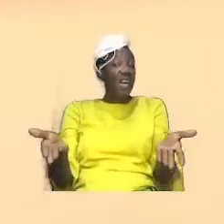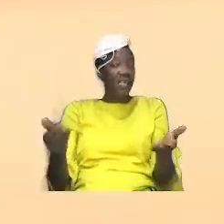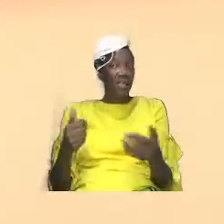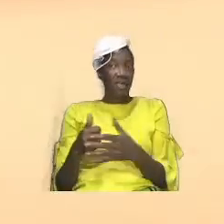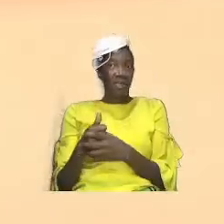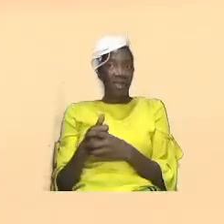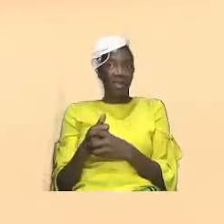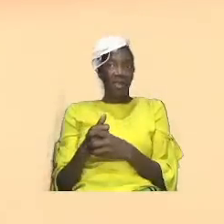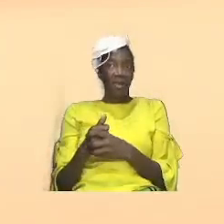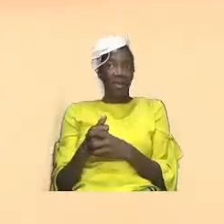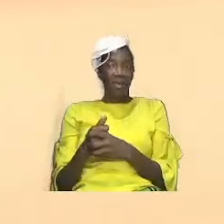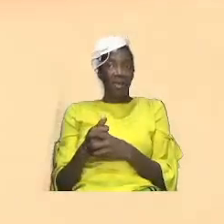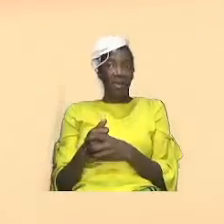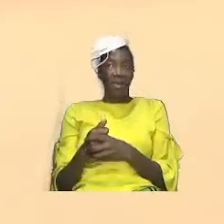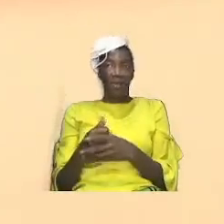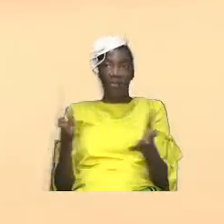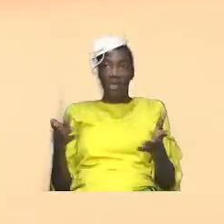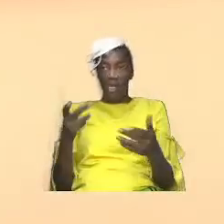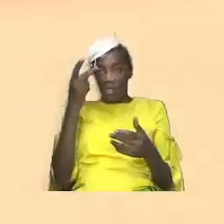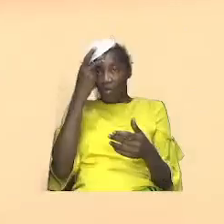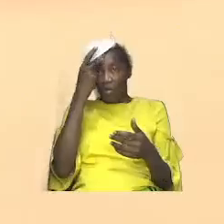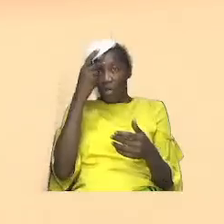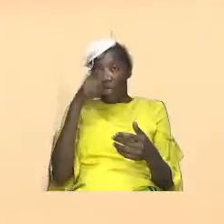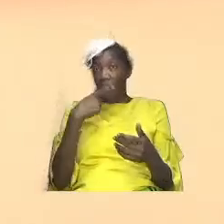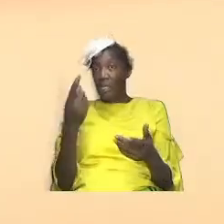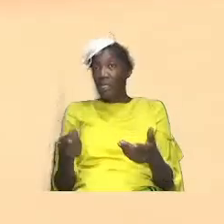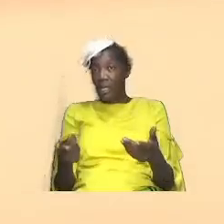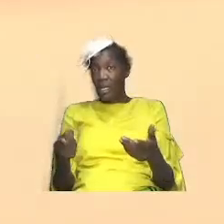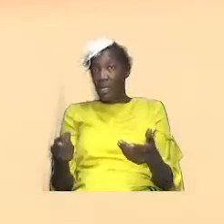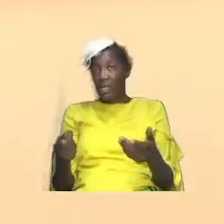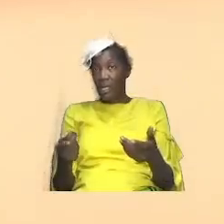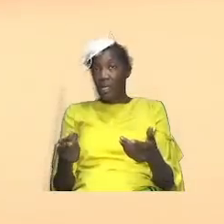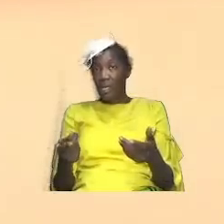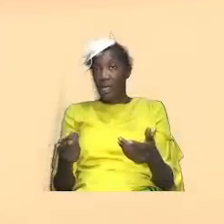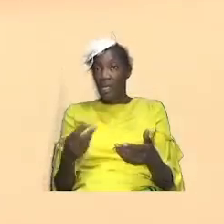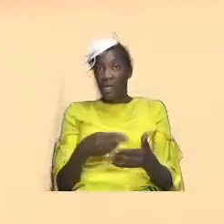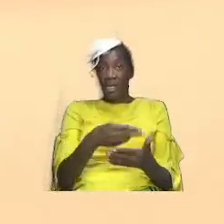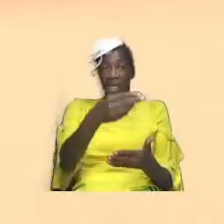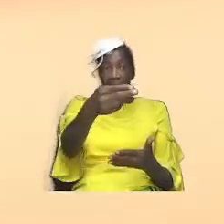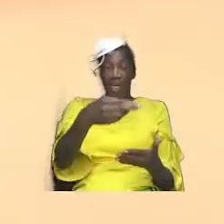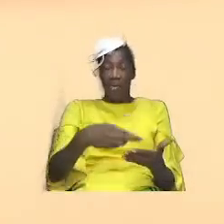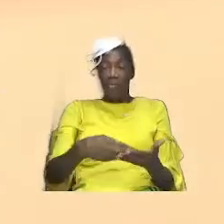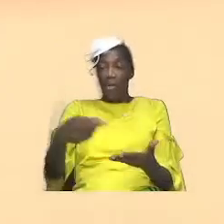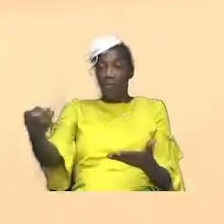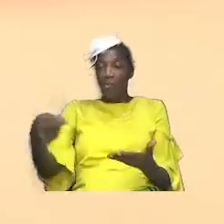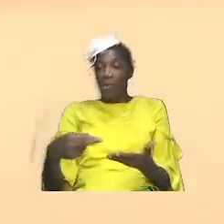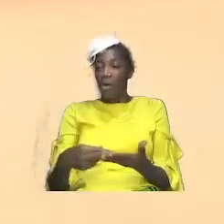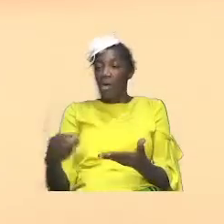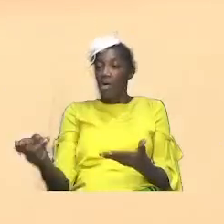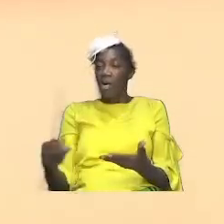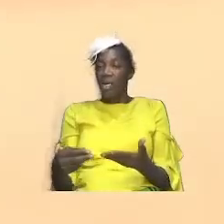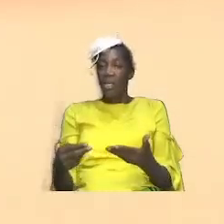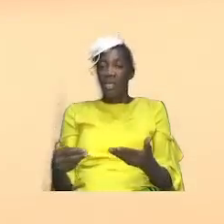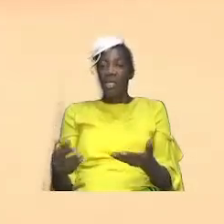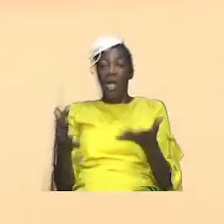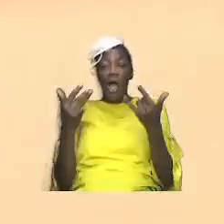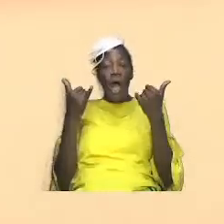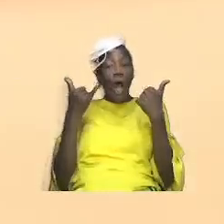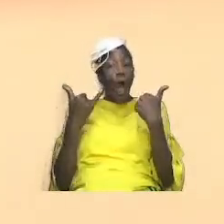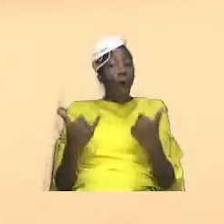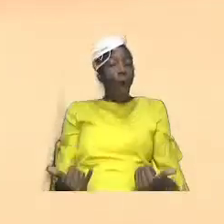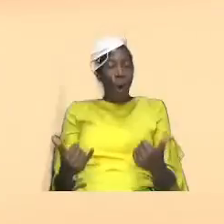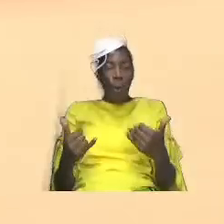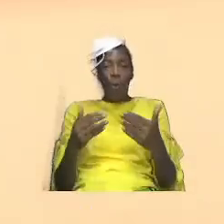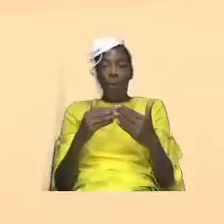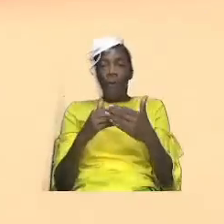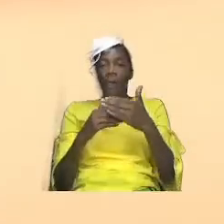Paul said it. That's what we have been saying from last week. The rewards is going to be for how we have been building since